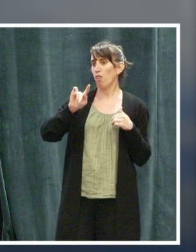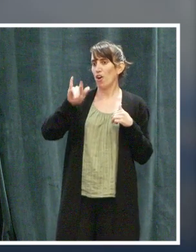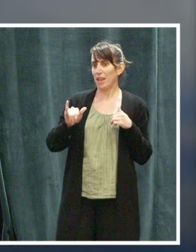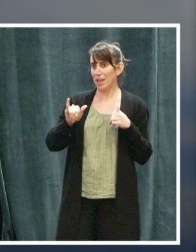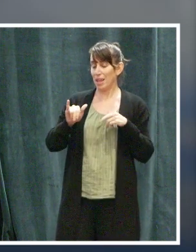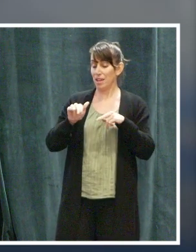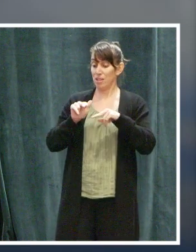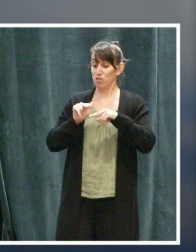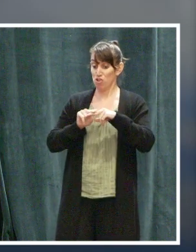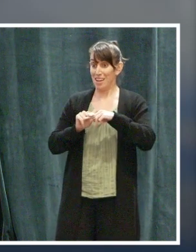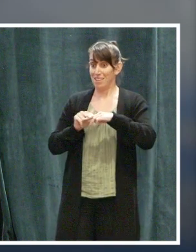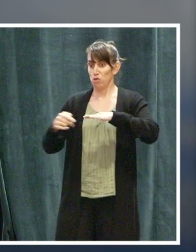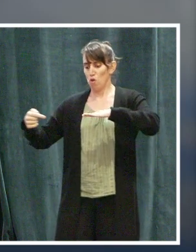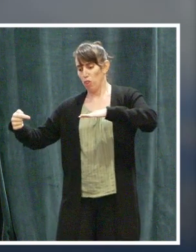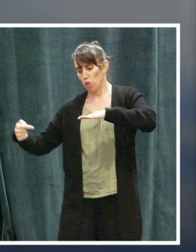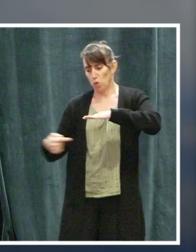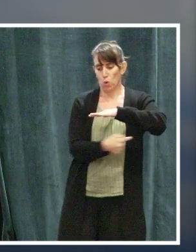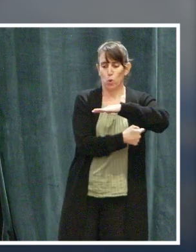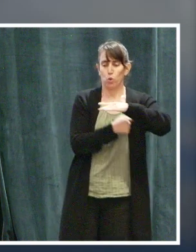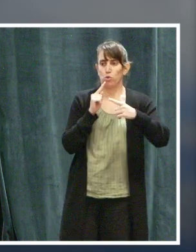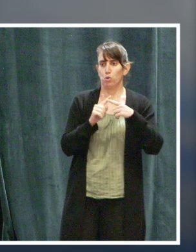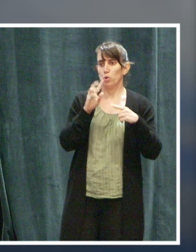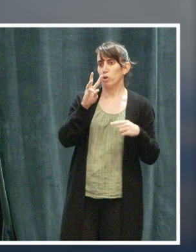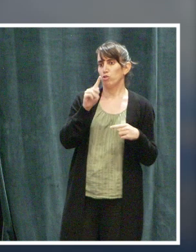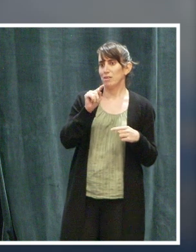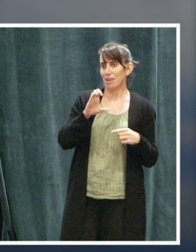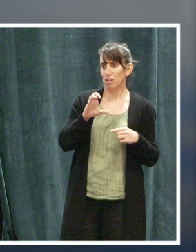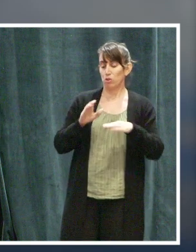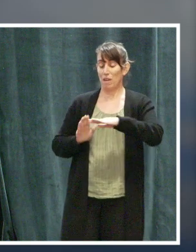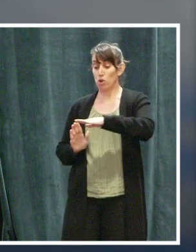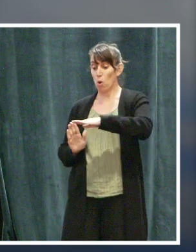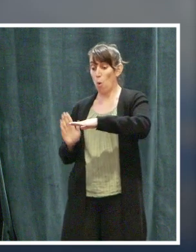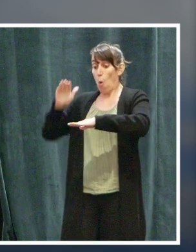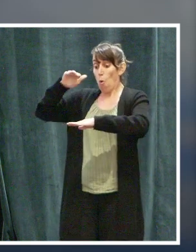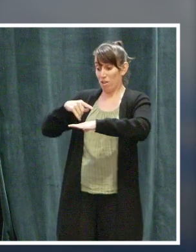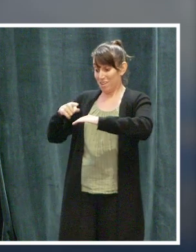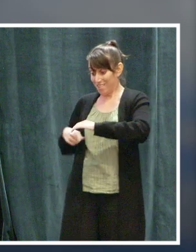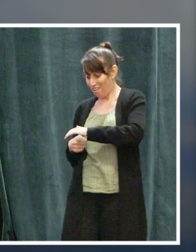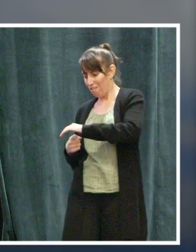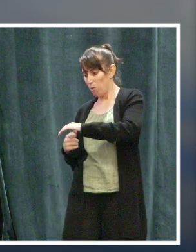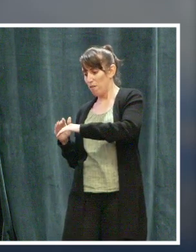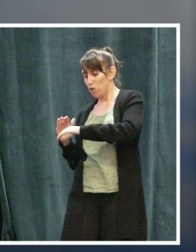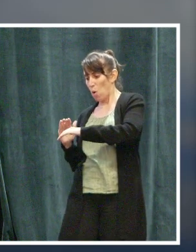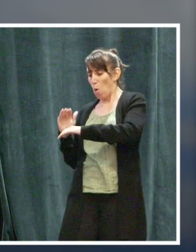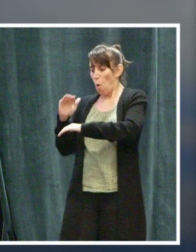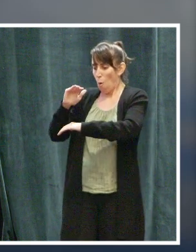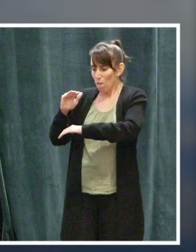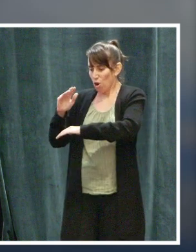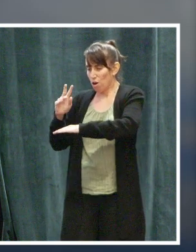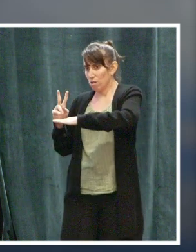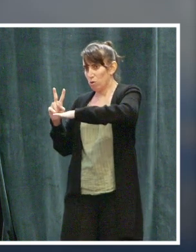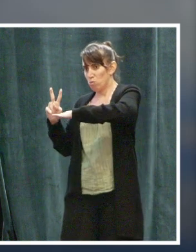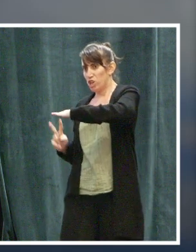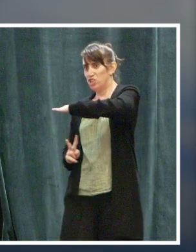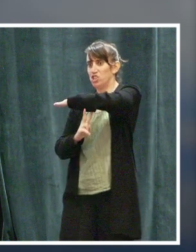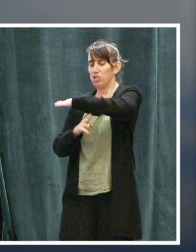Trade Center. So we have to bridge over those tunnels in a way that allows us to maintain a continuous flood barrier system,